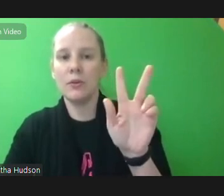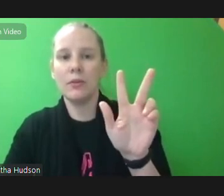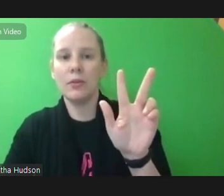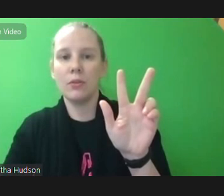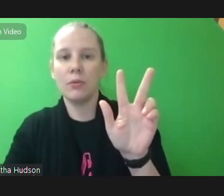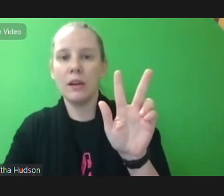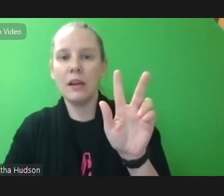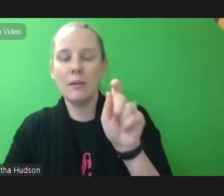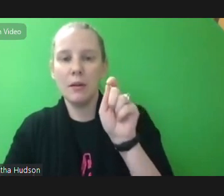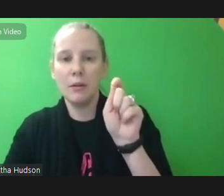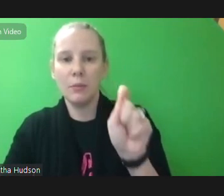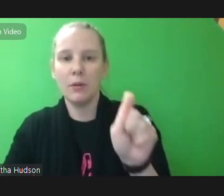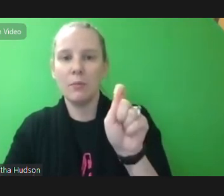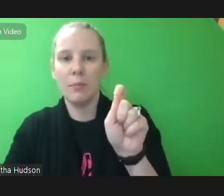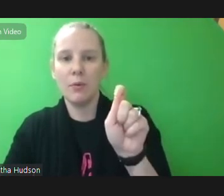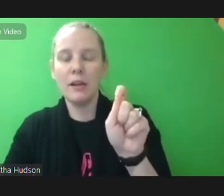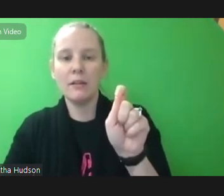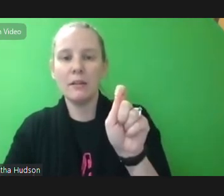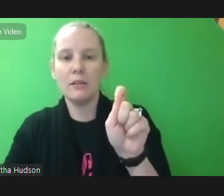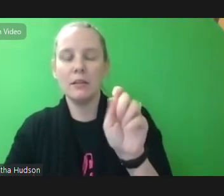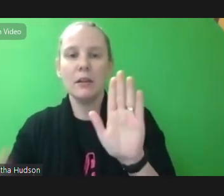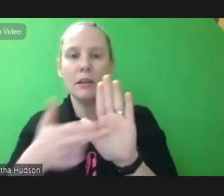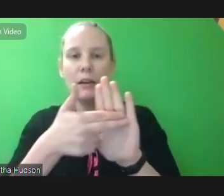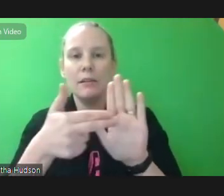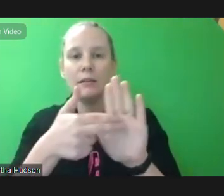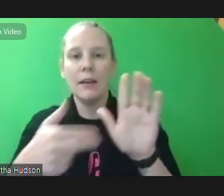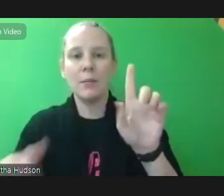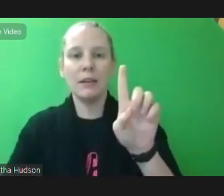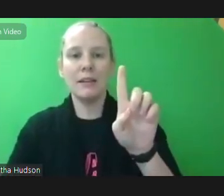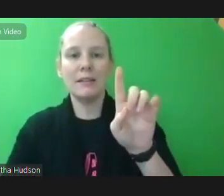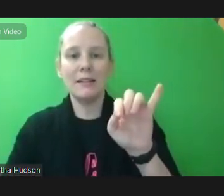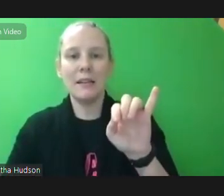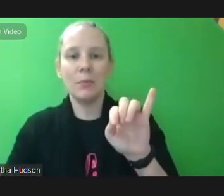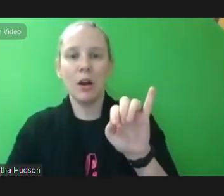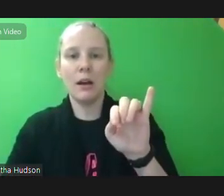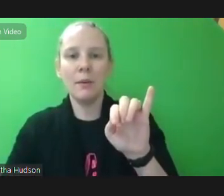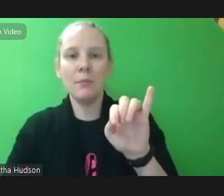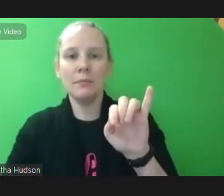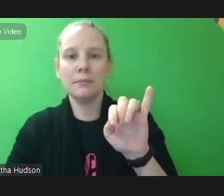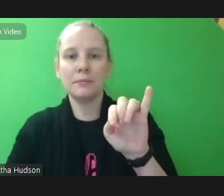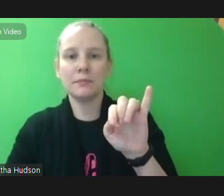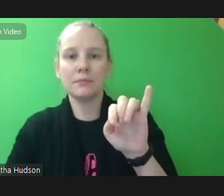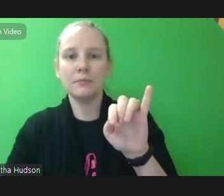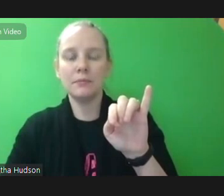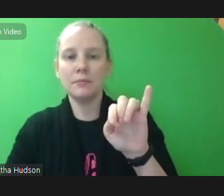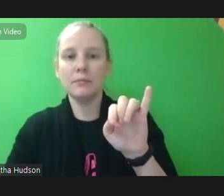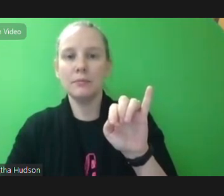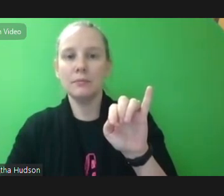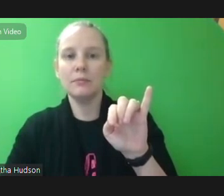2, 3. Put my point and label it D prime.